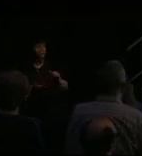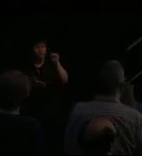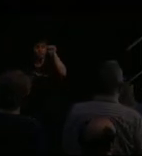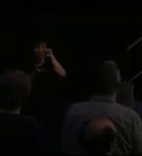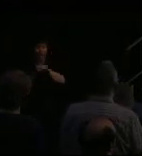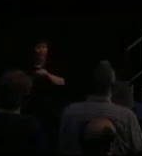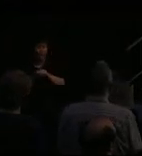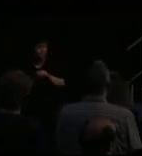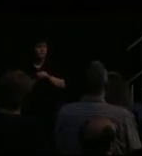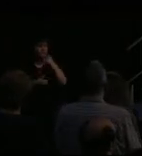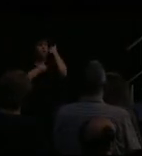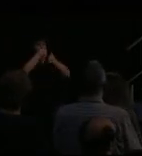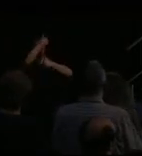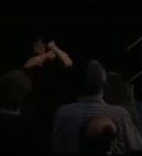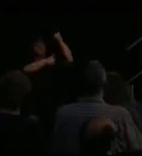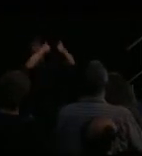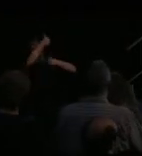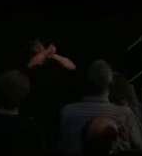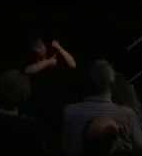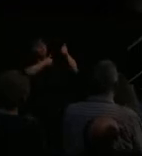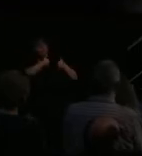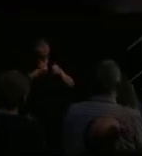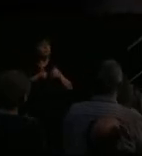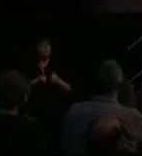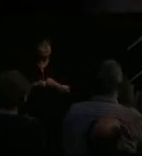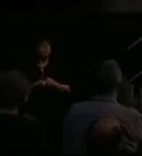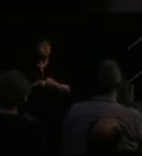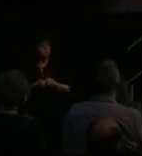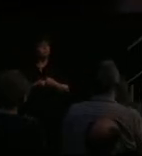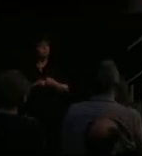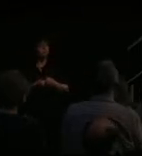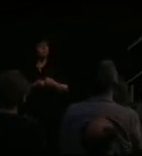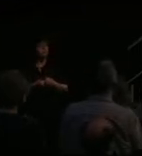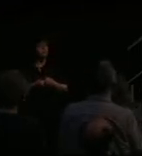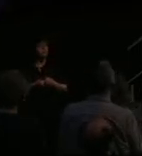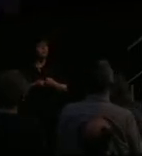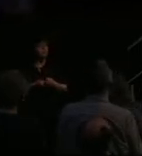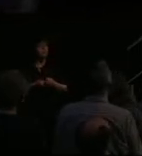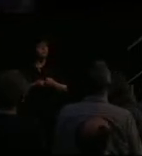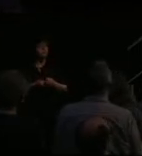It is right to praise you,